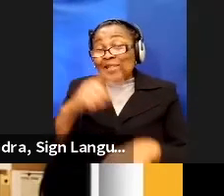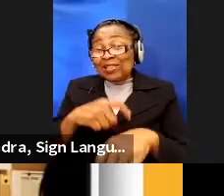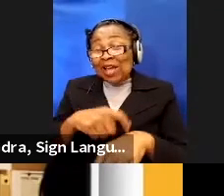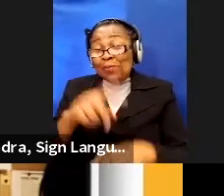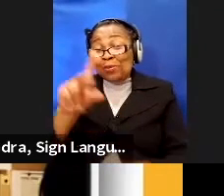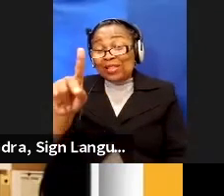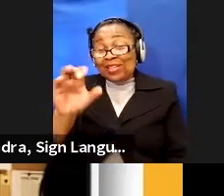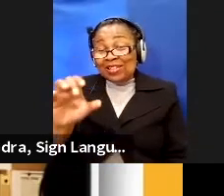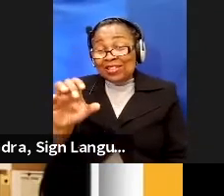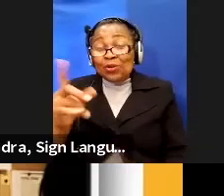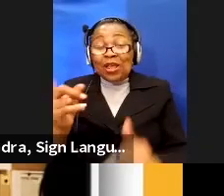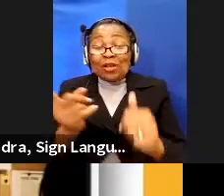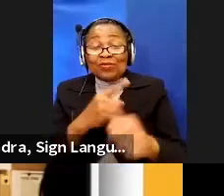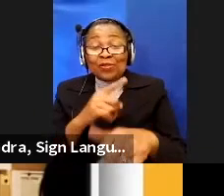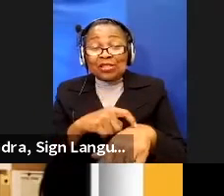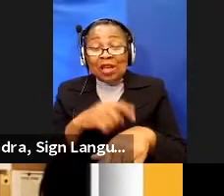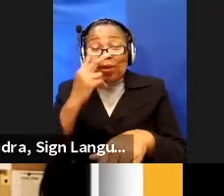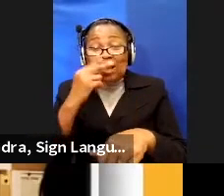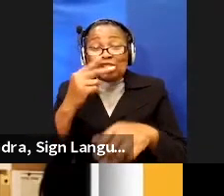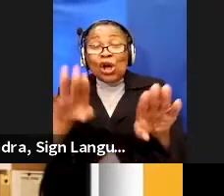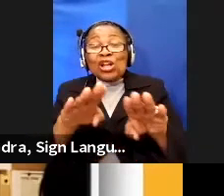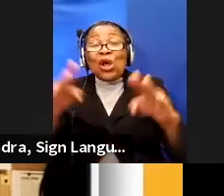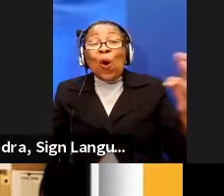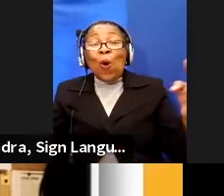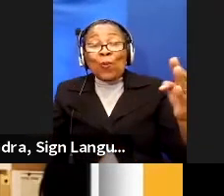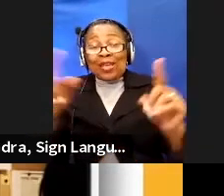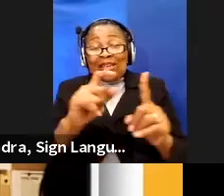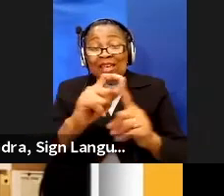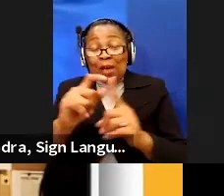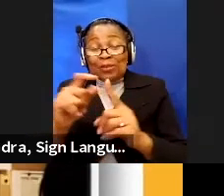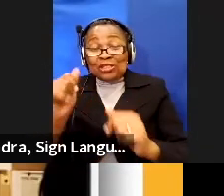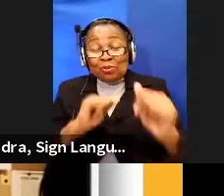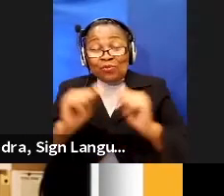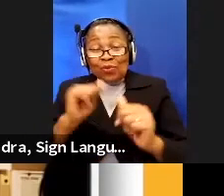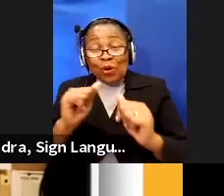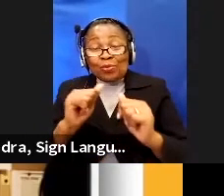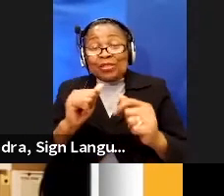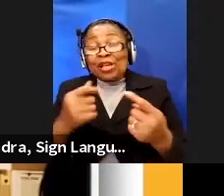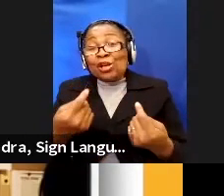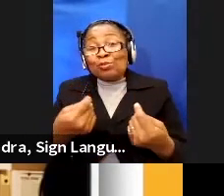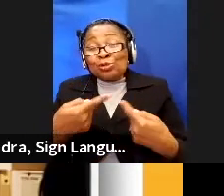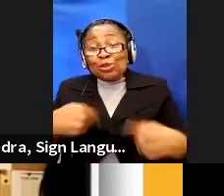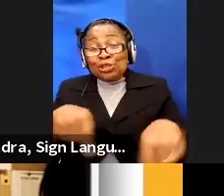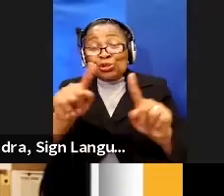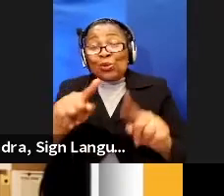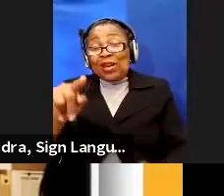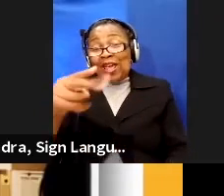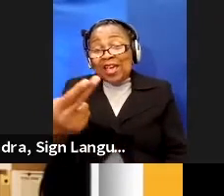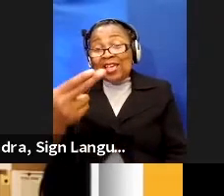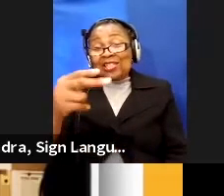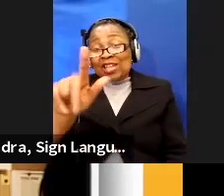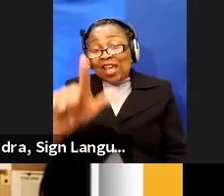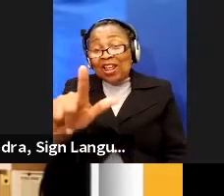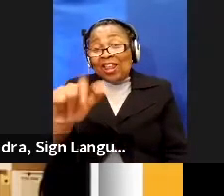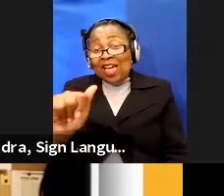first time I had seen an open caption performance. It was during HLAA, the Hearing Loss Association of